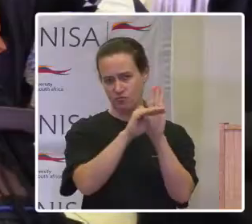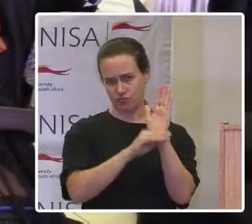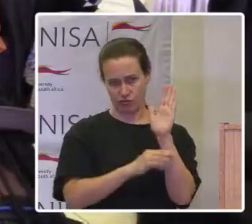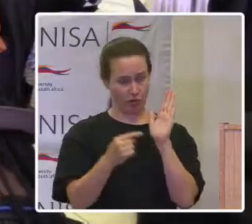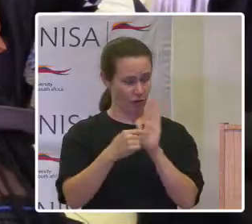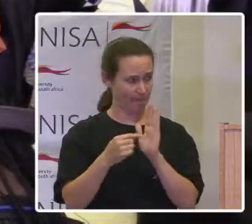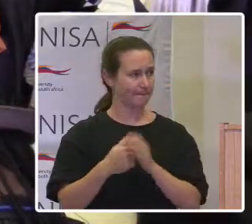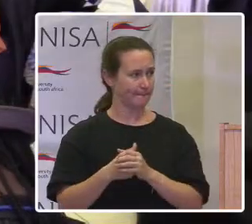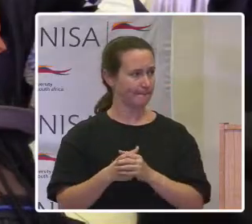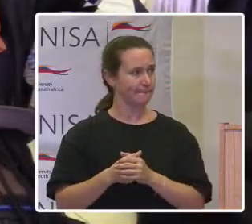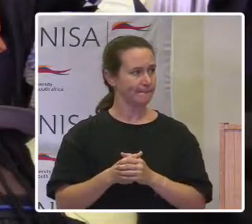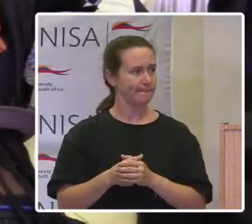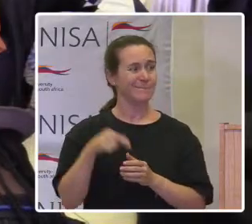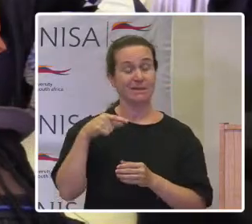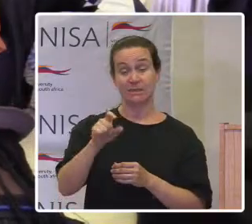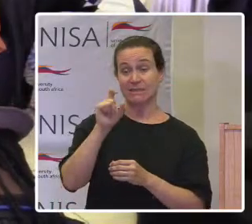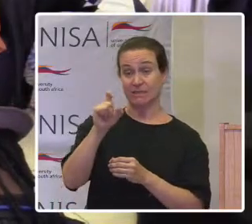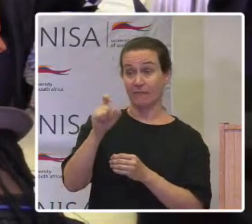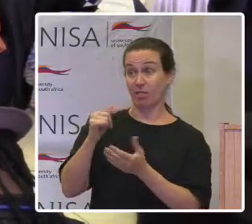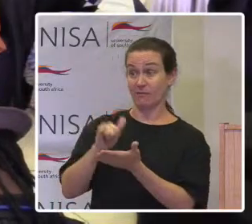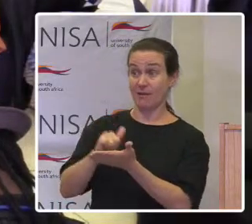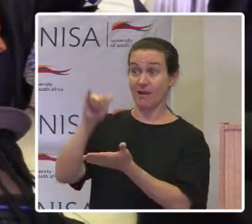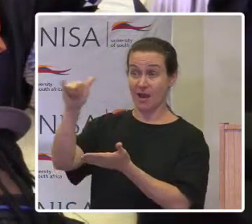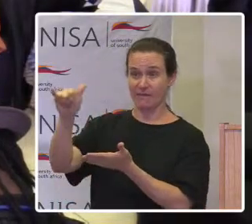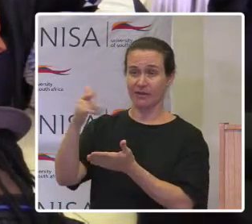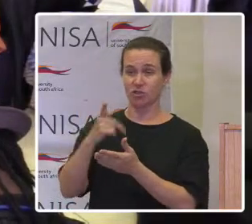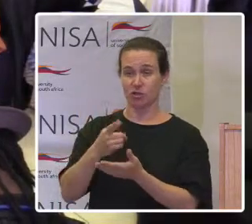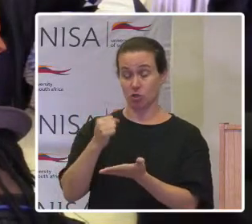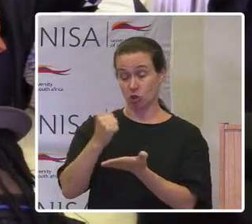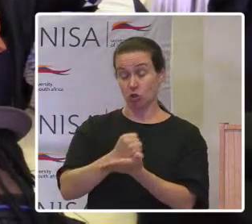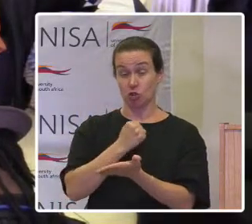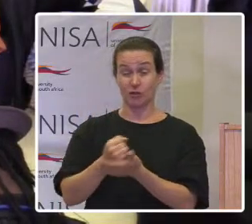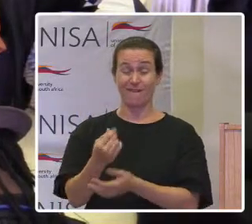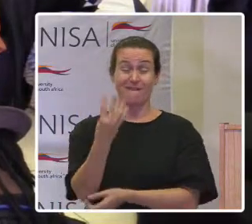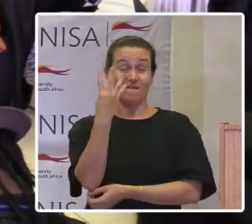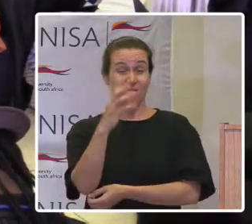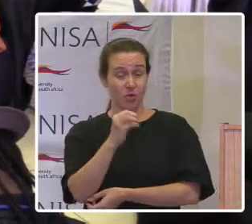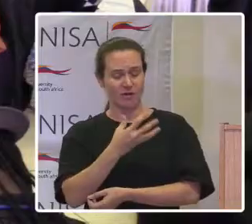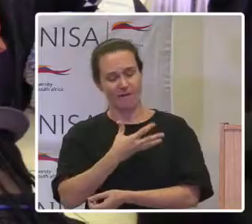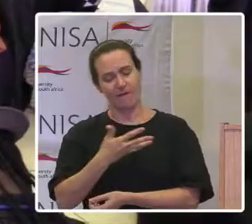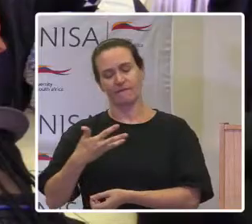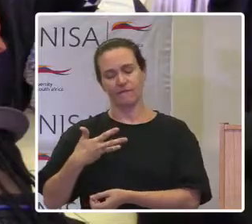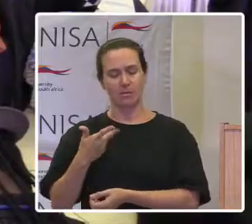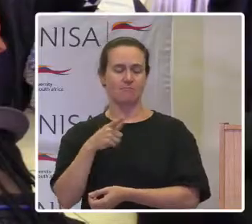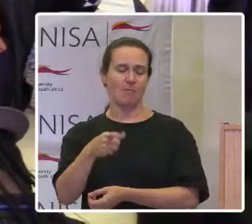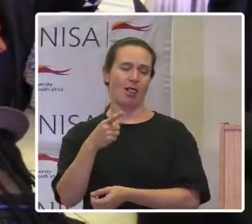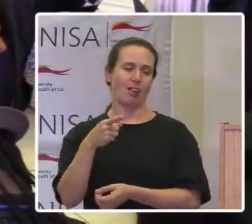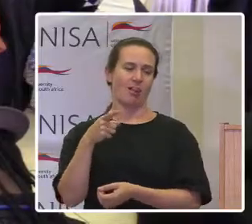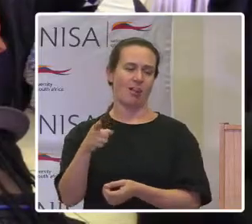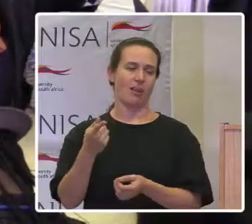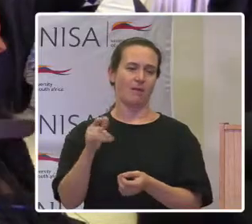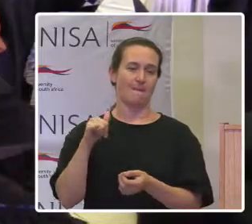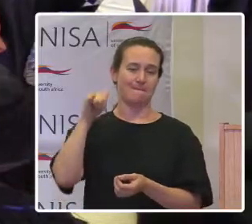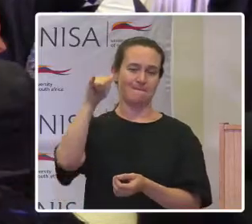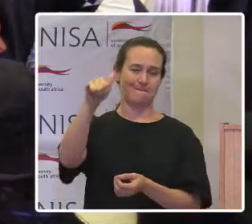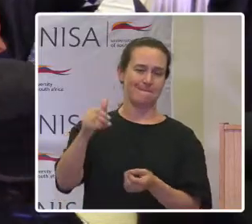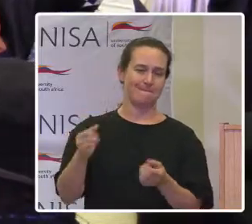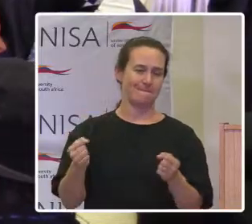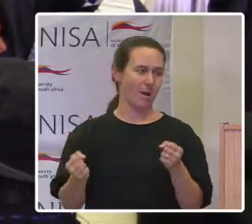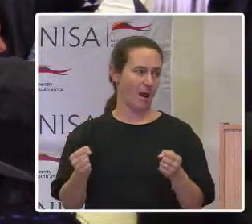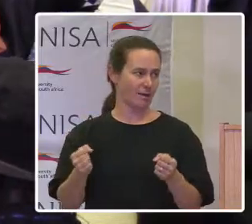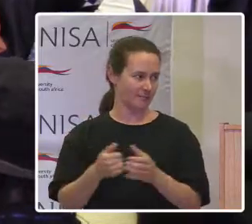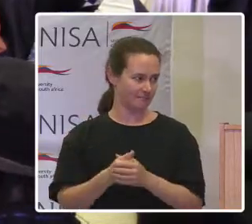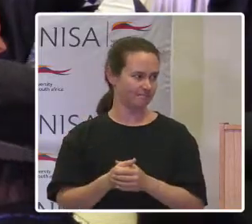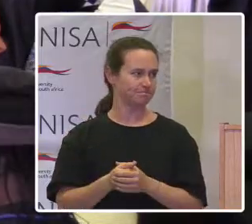Divas, and Civil Aviation has certified 40 female drone pilots at UNISA